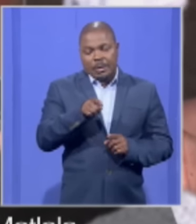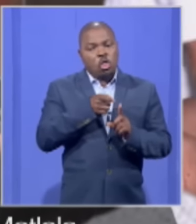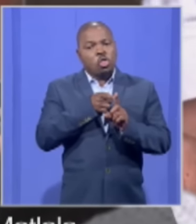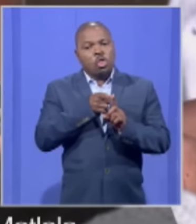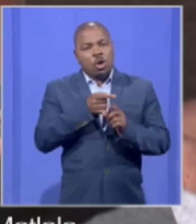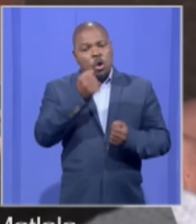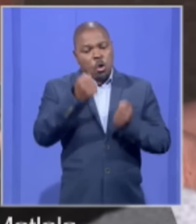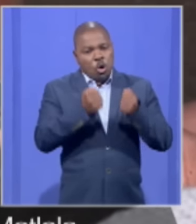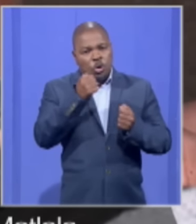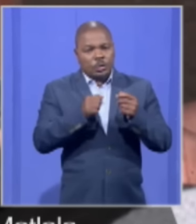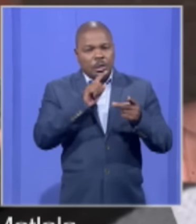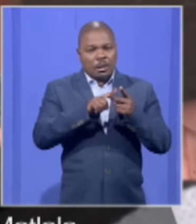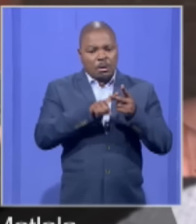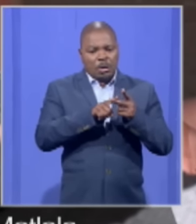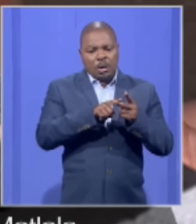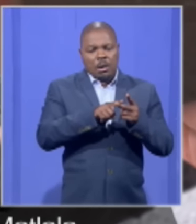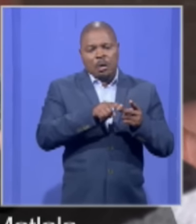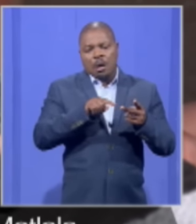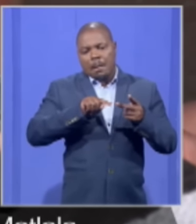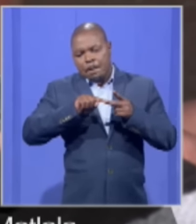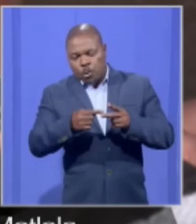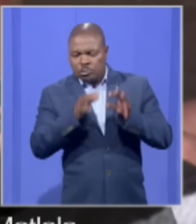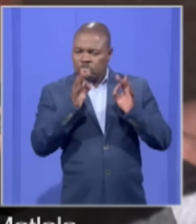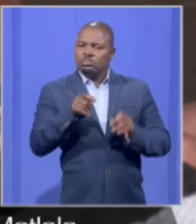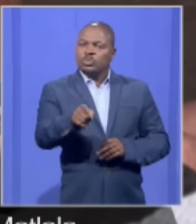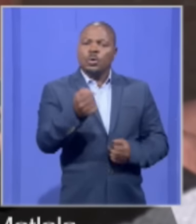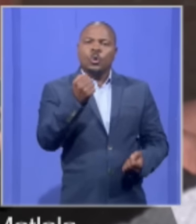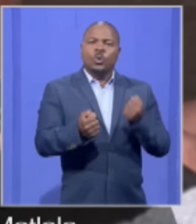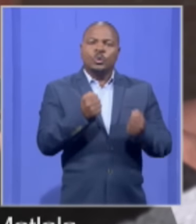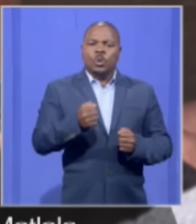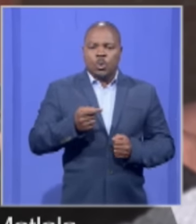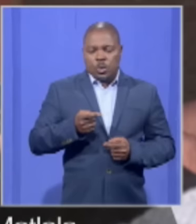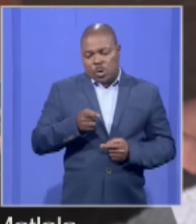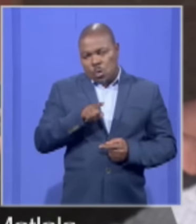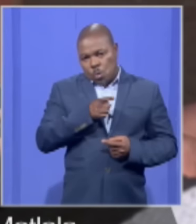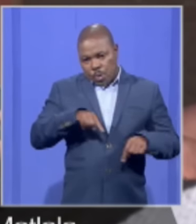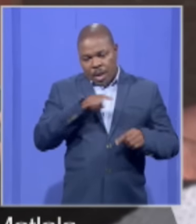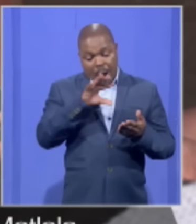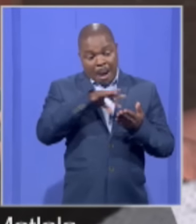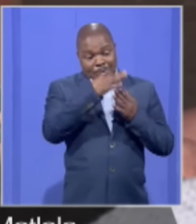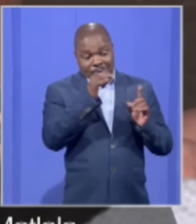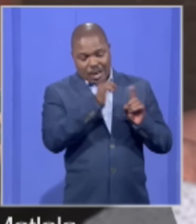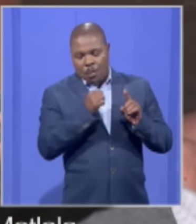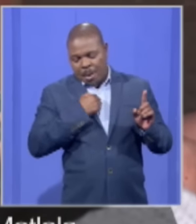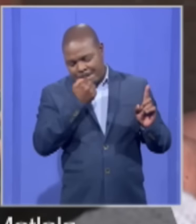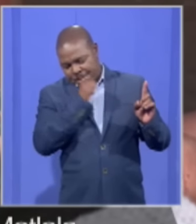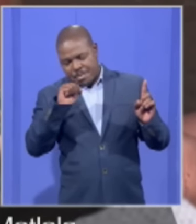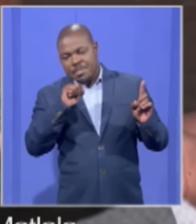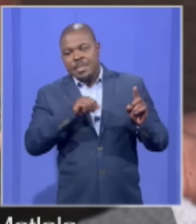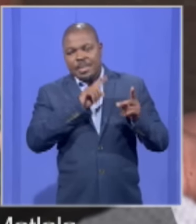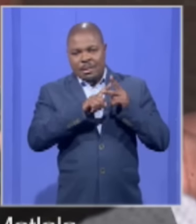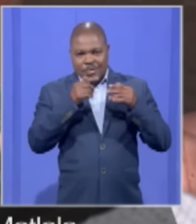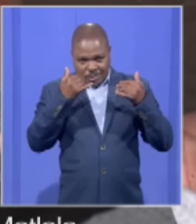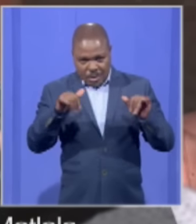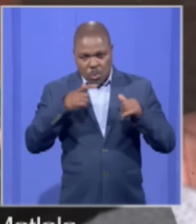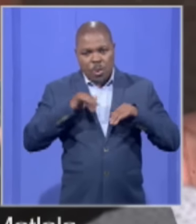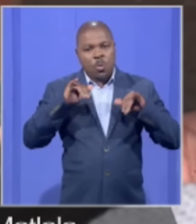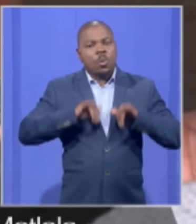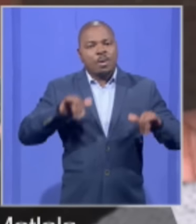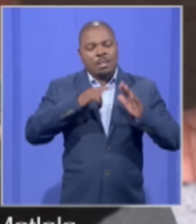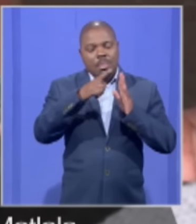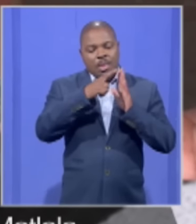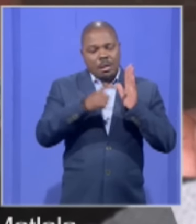whether in law or factually. So we will be opposing his application. However, we are still awaiting a